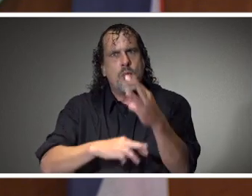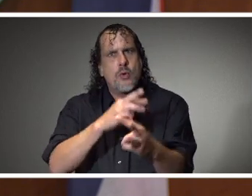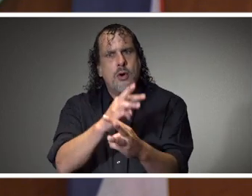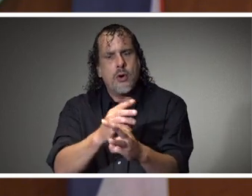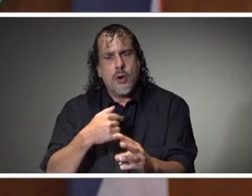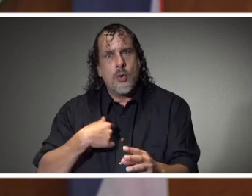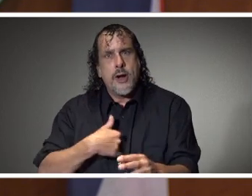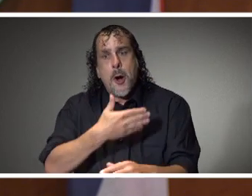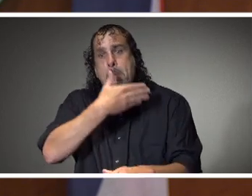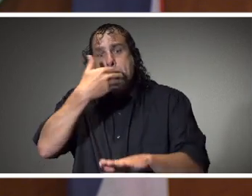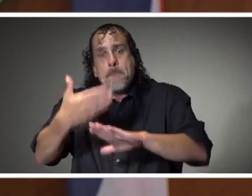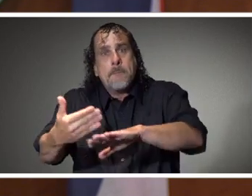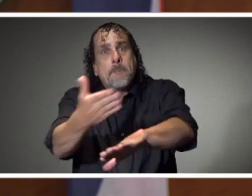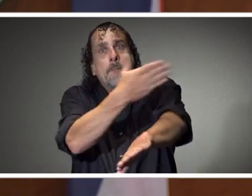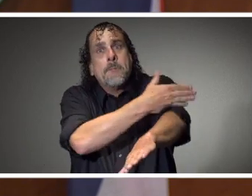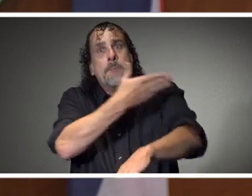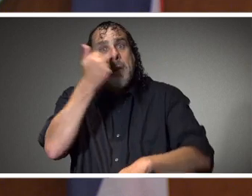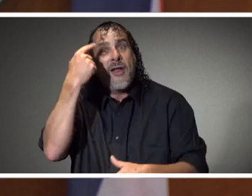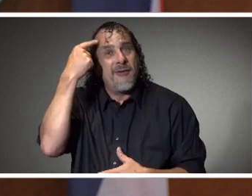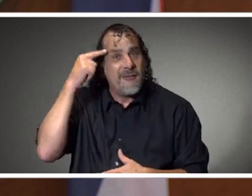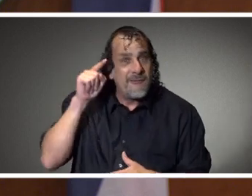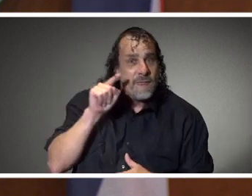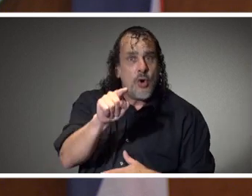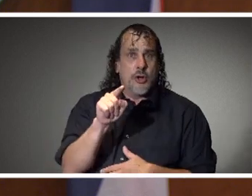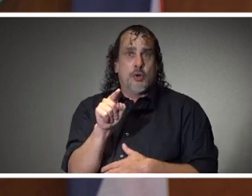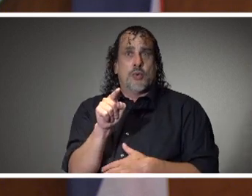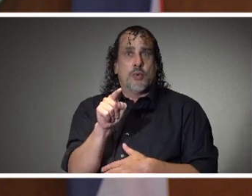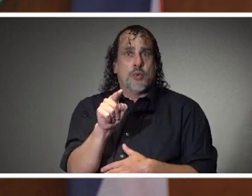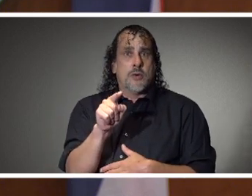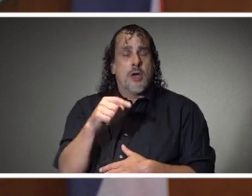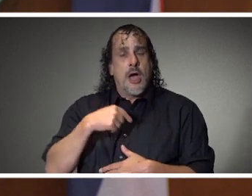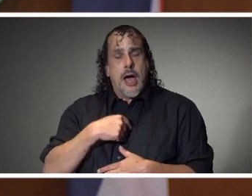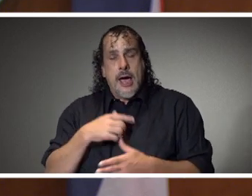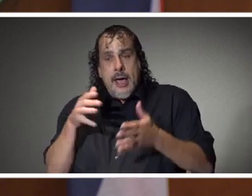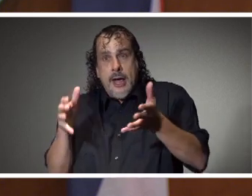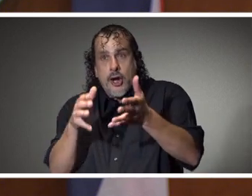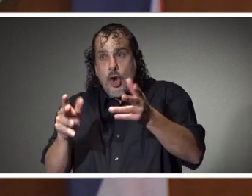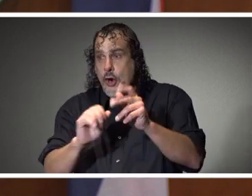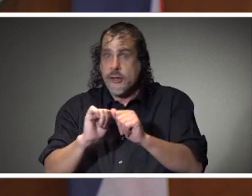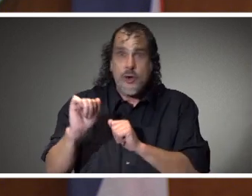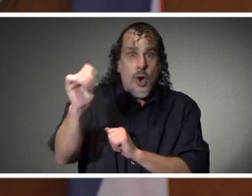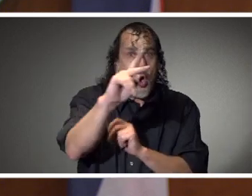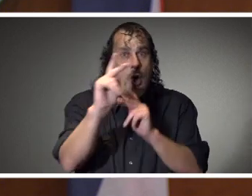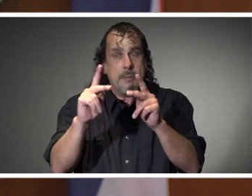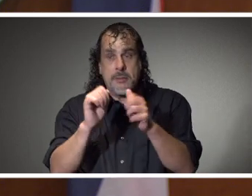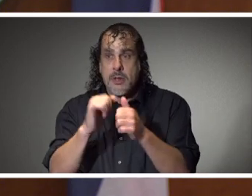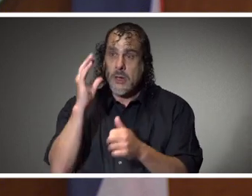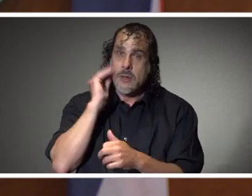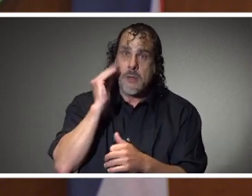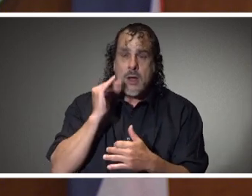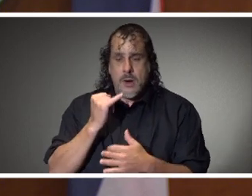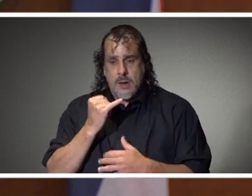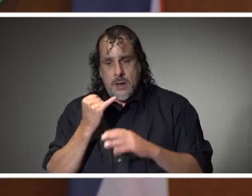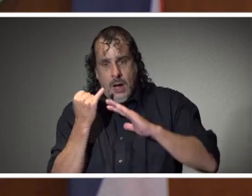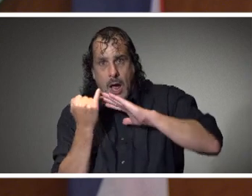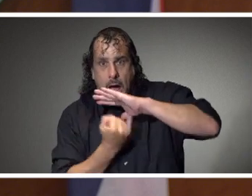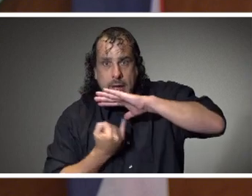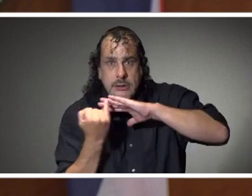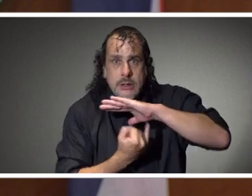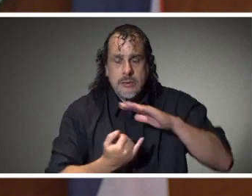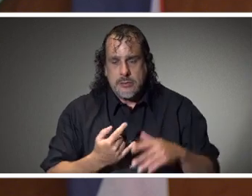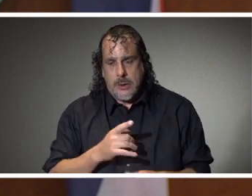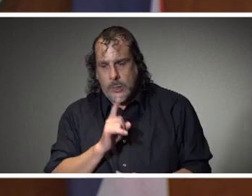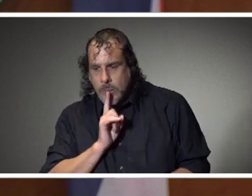you. I'd encourage everyone to reach out to people that may be experiencing isolation and